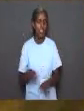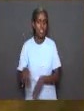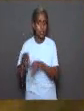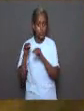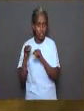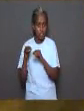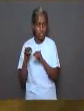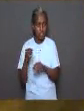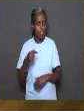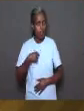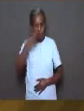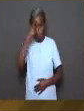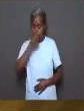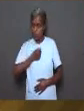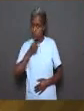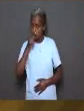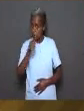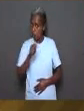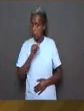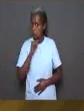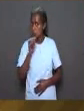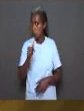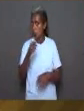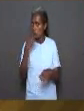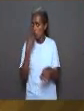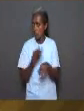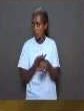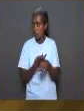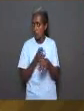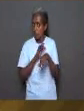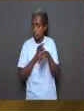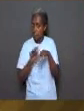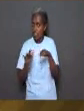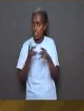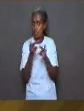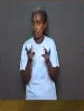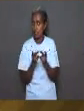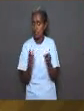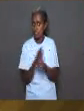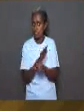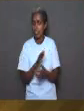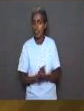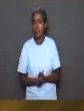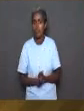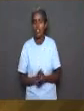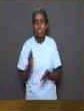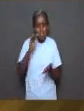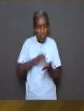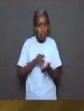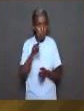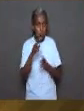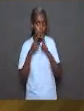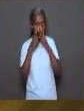Hello again, students. I am sure you had no trouble filling in the blanks. Let